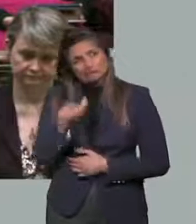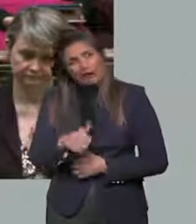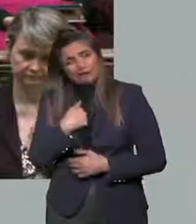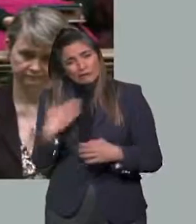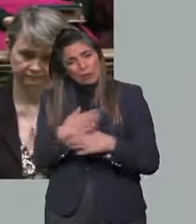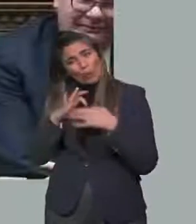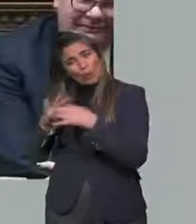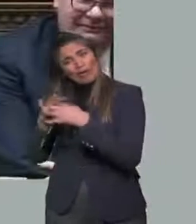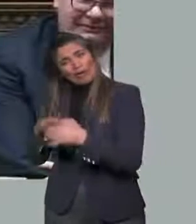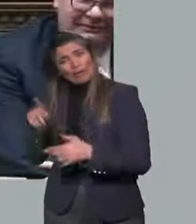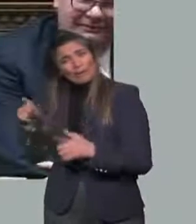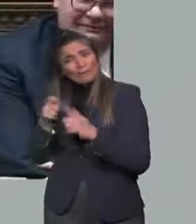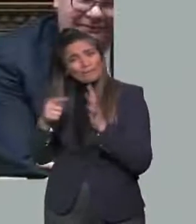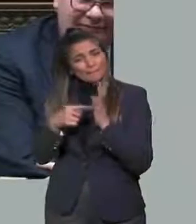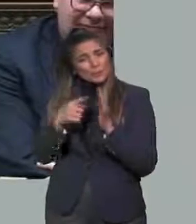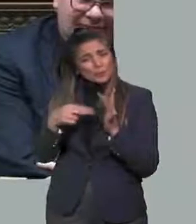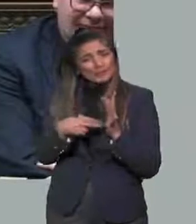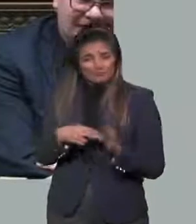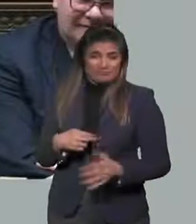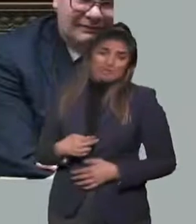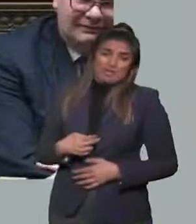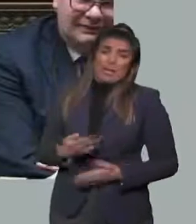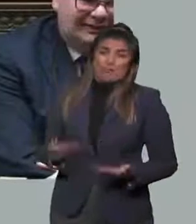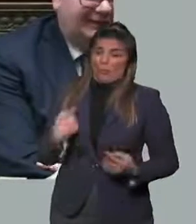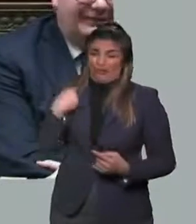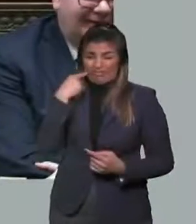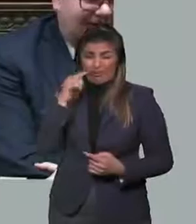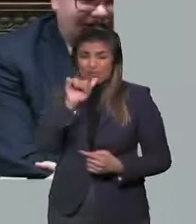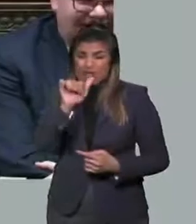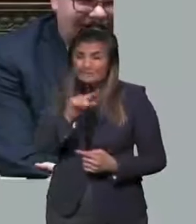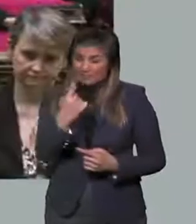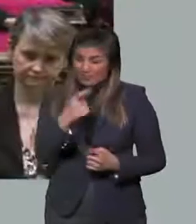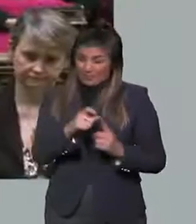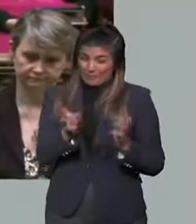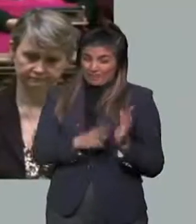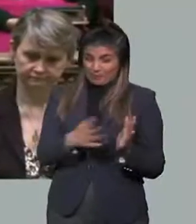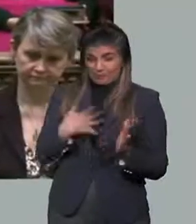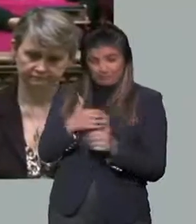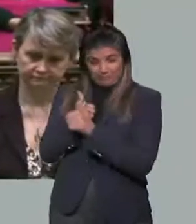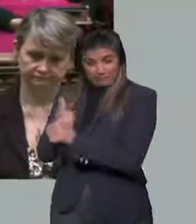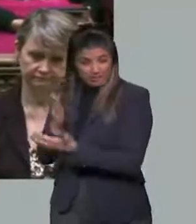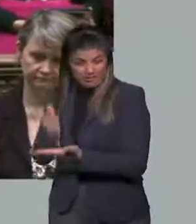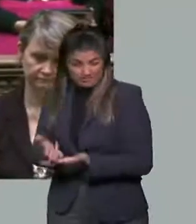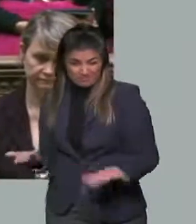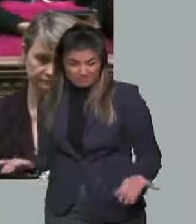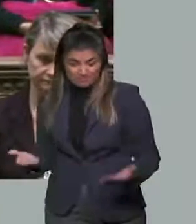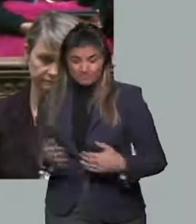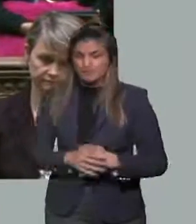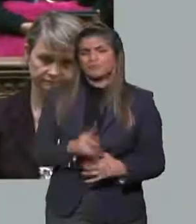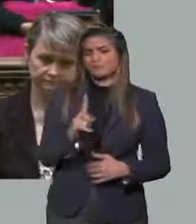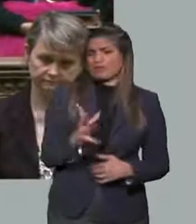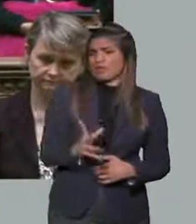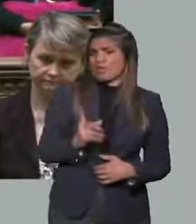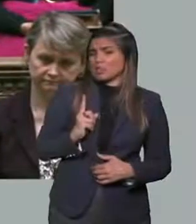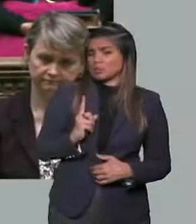with Putin. So I don't think he's on safe grounds there. Last week, Mr. Speaker, my right